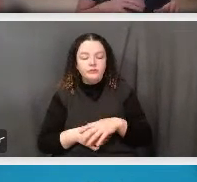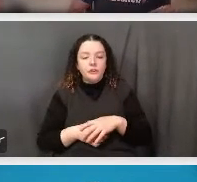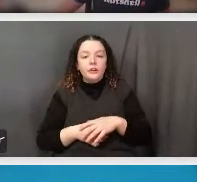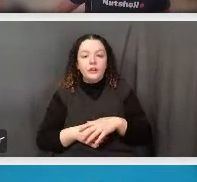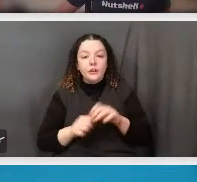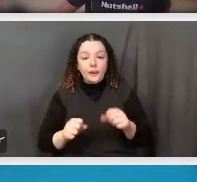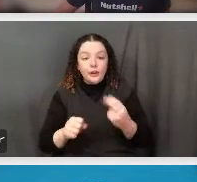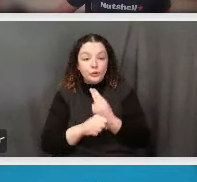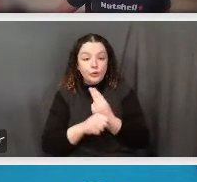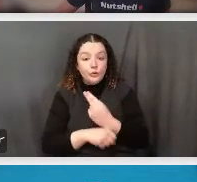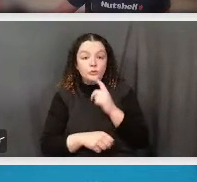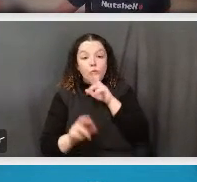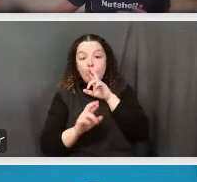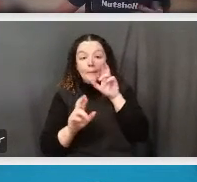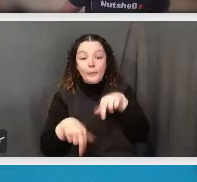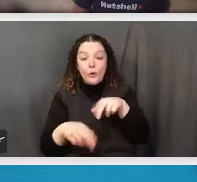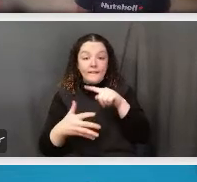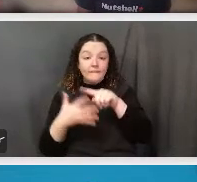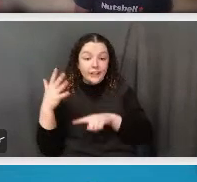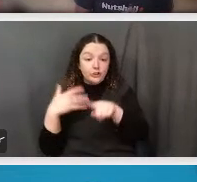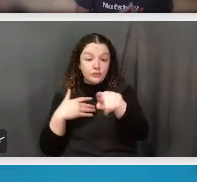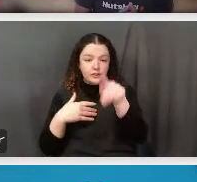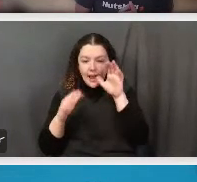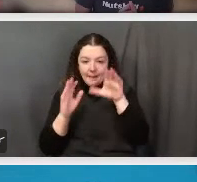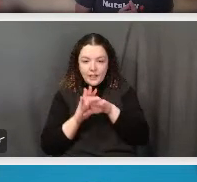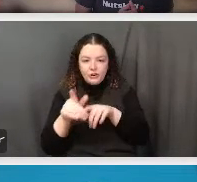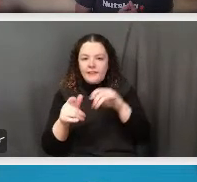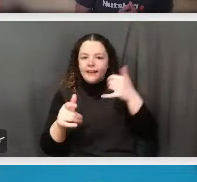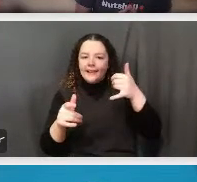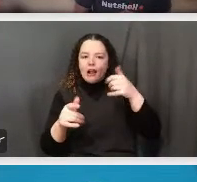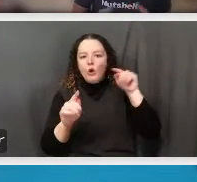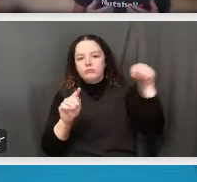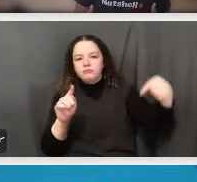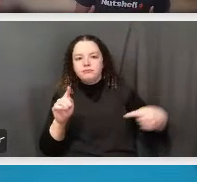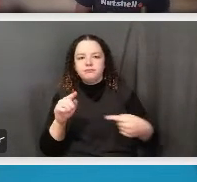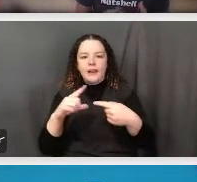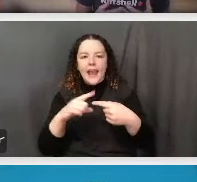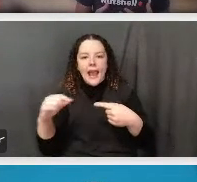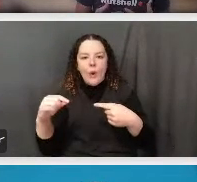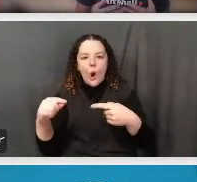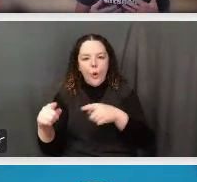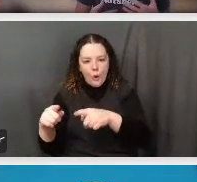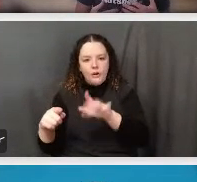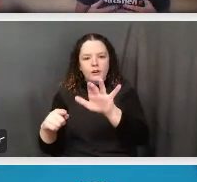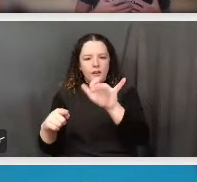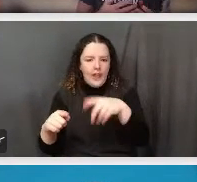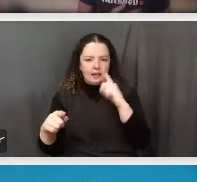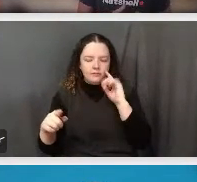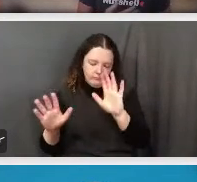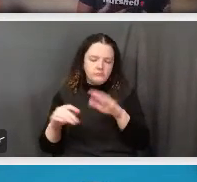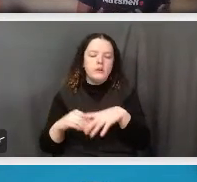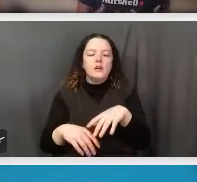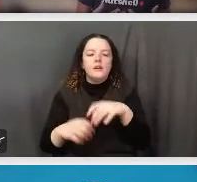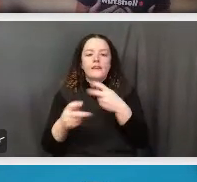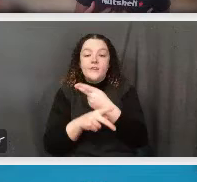reporting features, which is this image here at the bottom of the screen that you see the yellow arrow pointing to. This helps you figure out how well